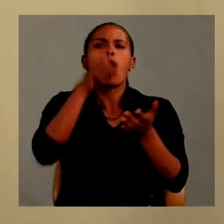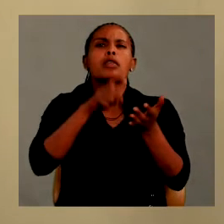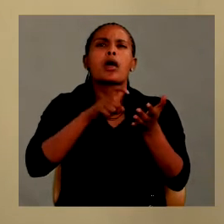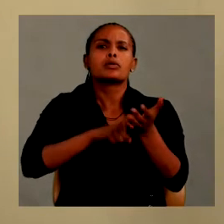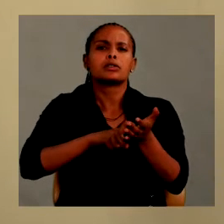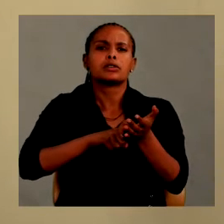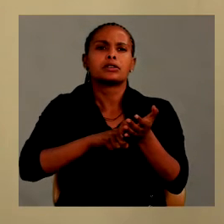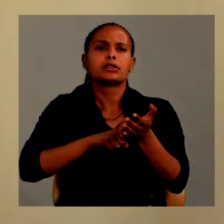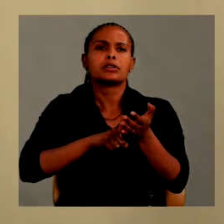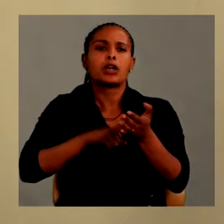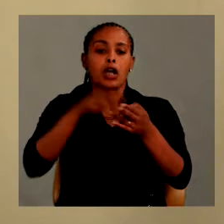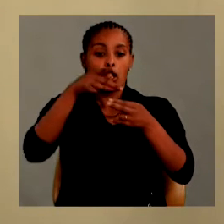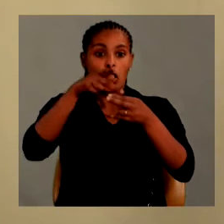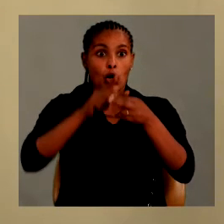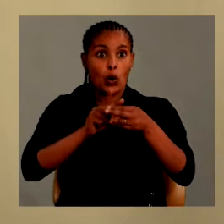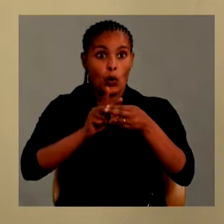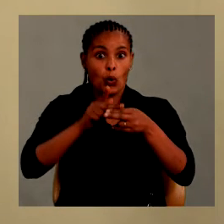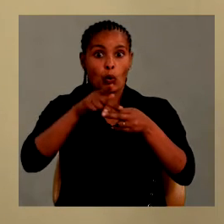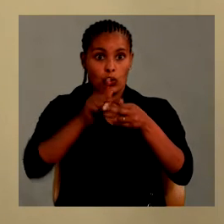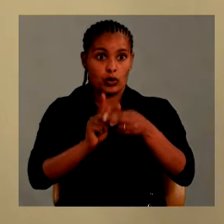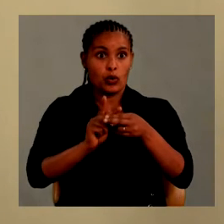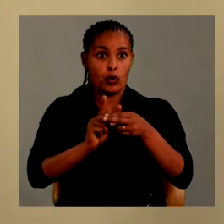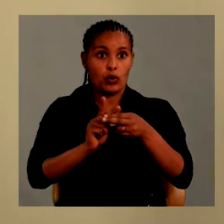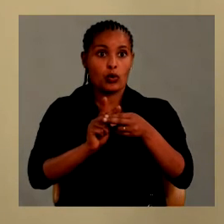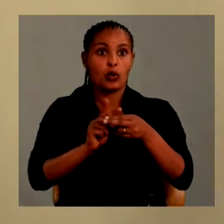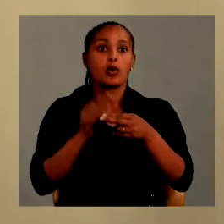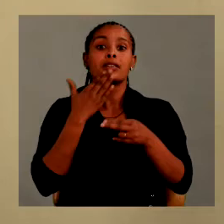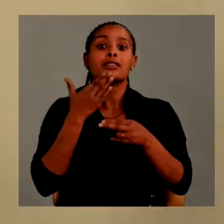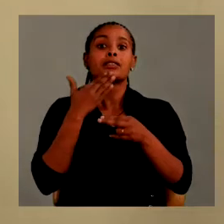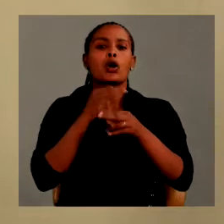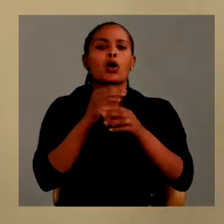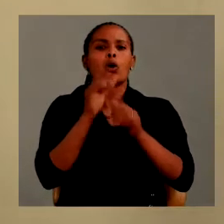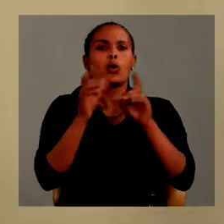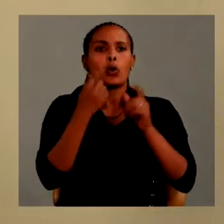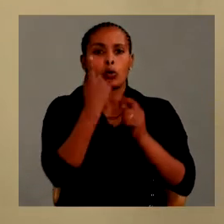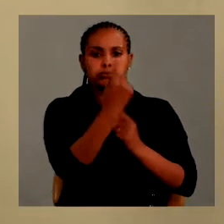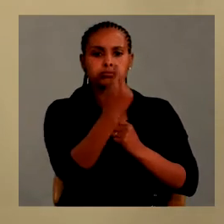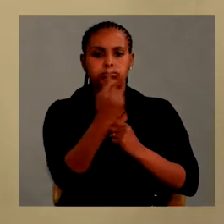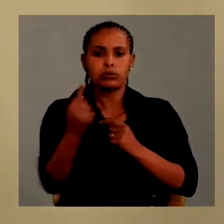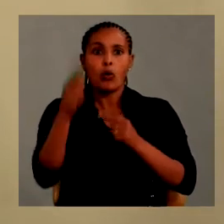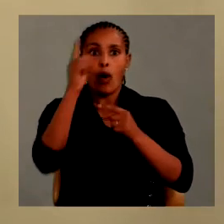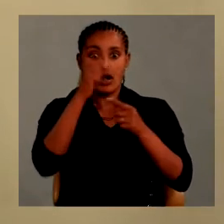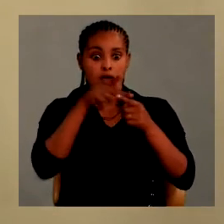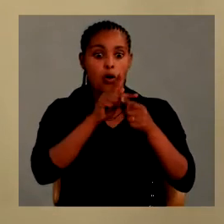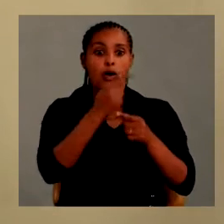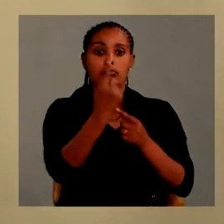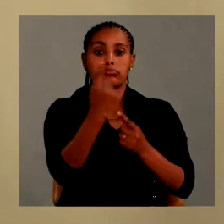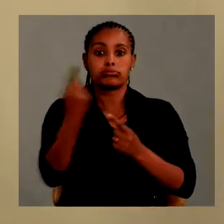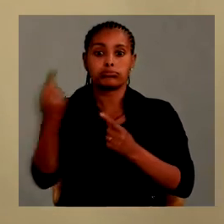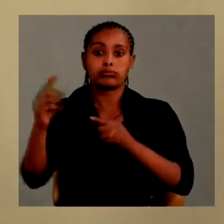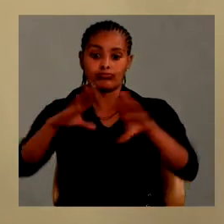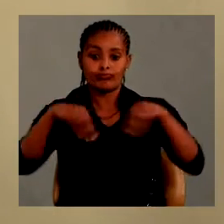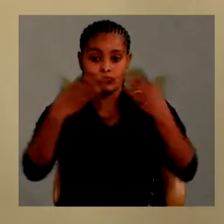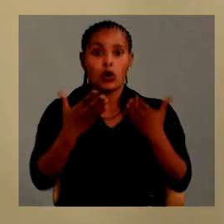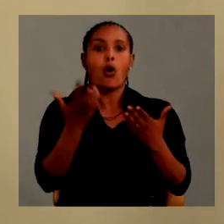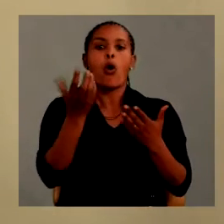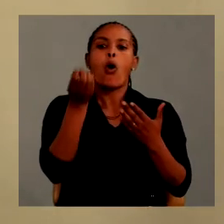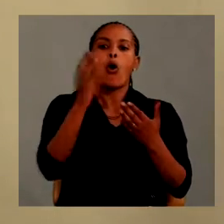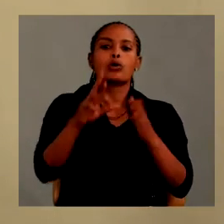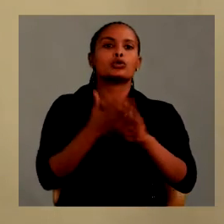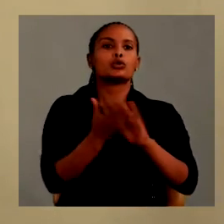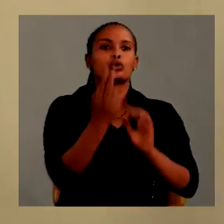1,000 kilograms, would you give each person 1 kilogram or give